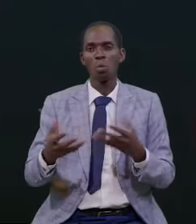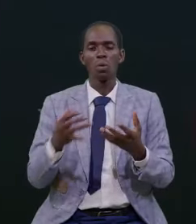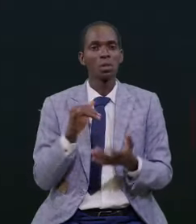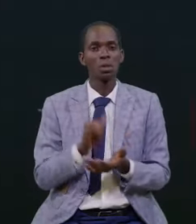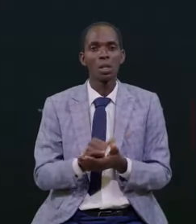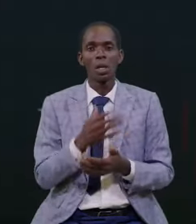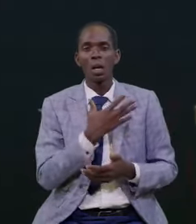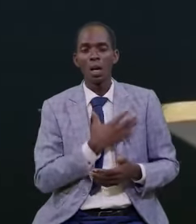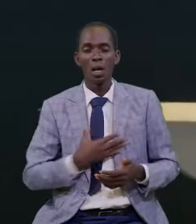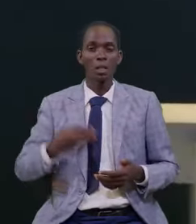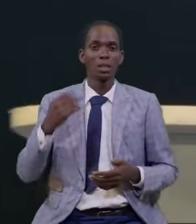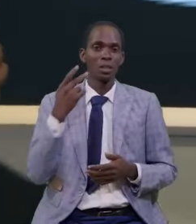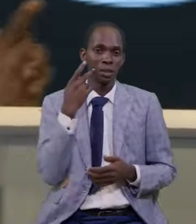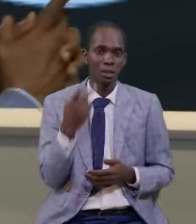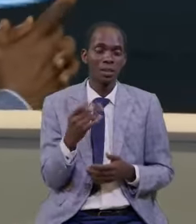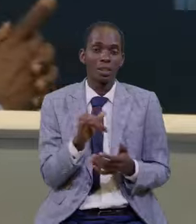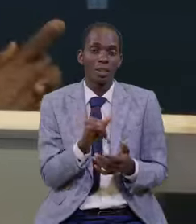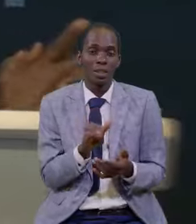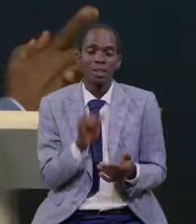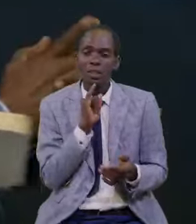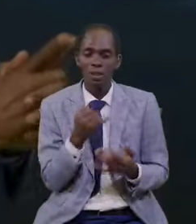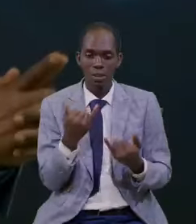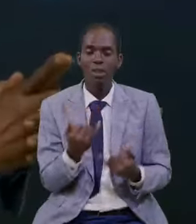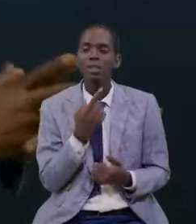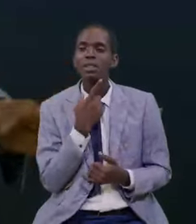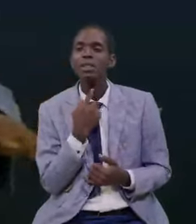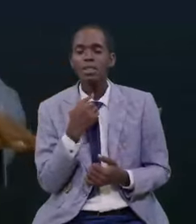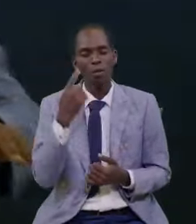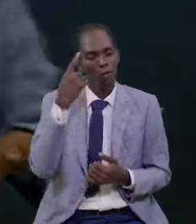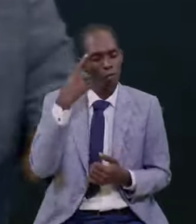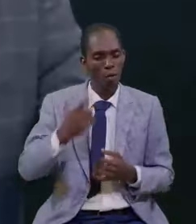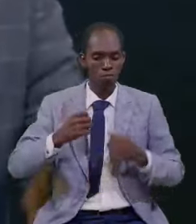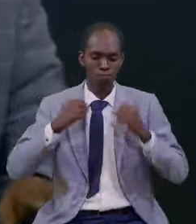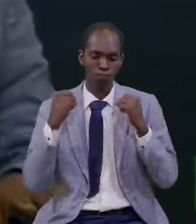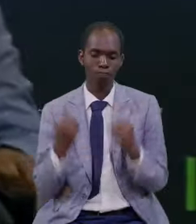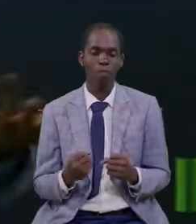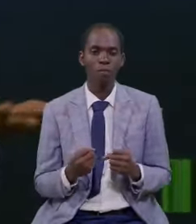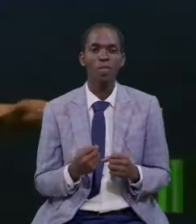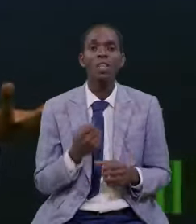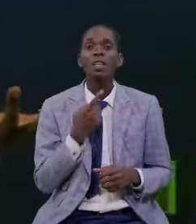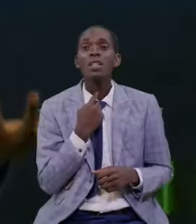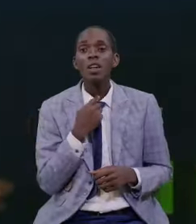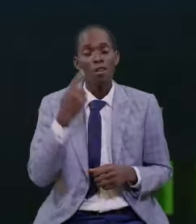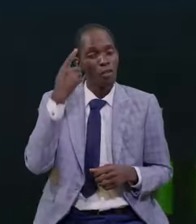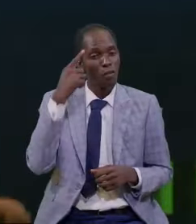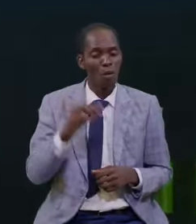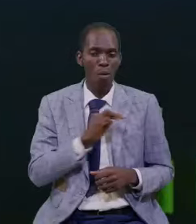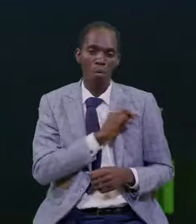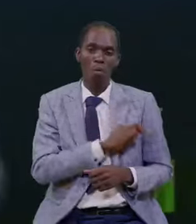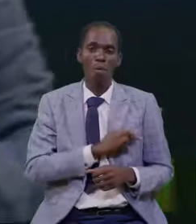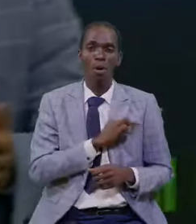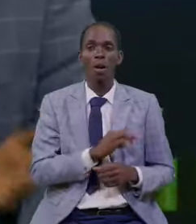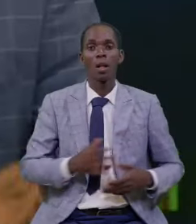he's asking, he's thirsty for strength. He's thirsty for moral life. He's thirsty for a